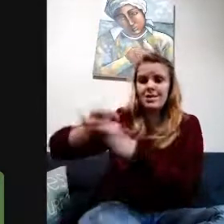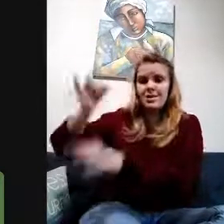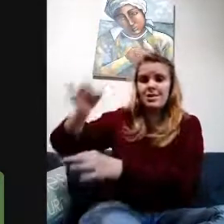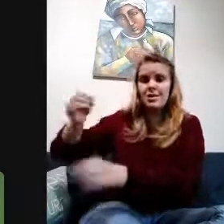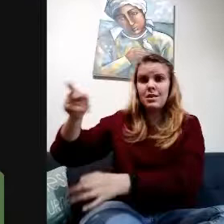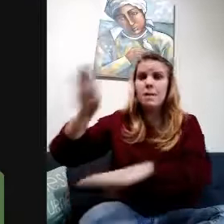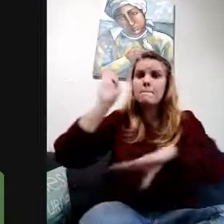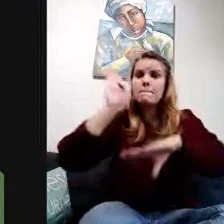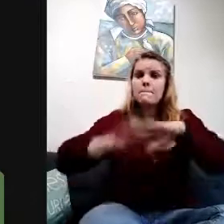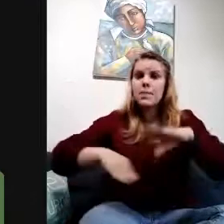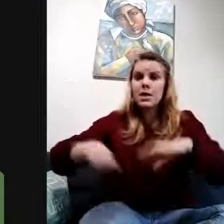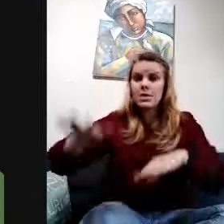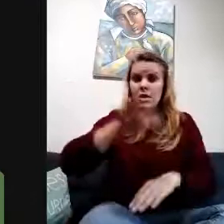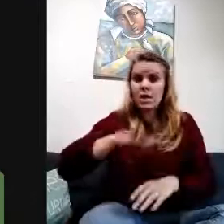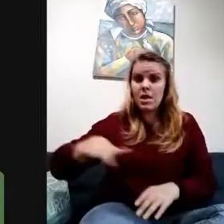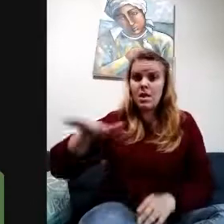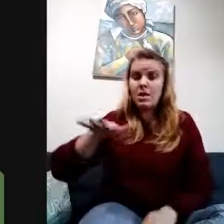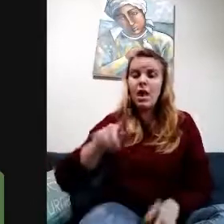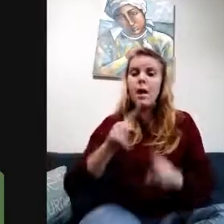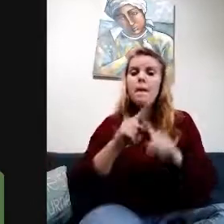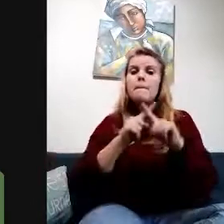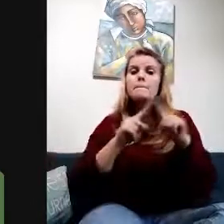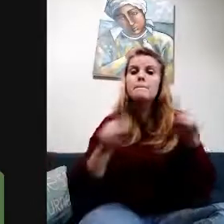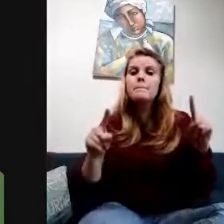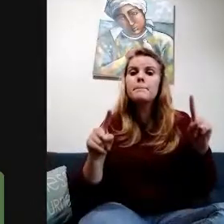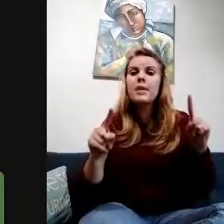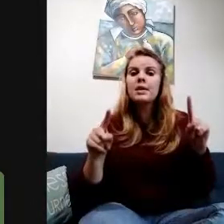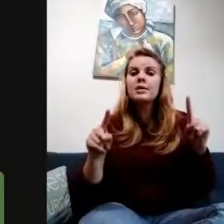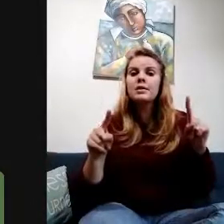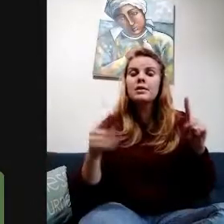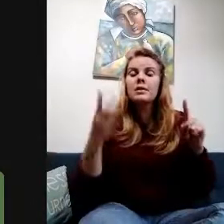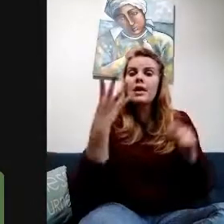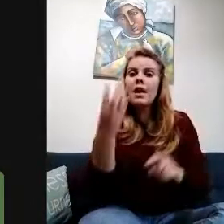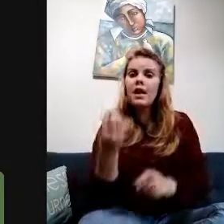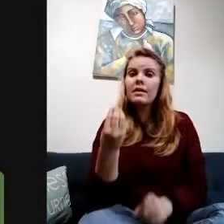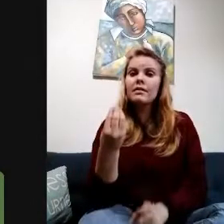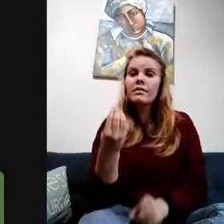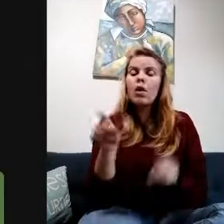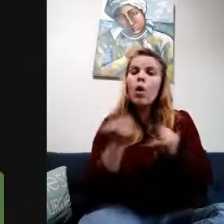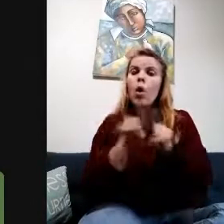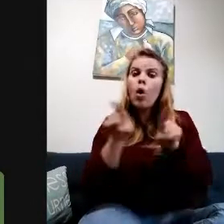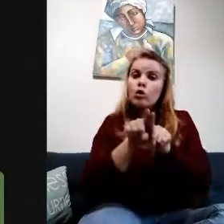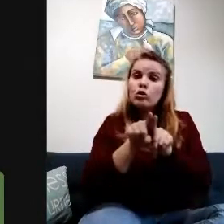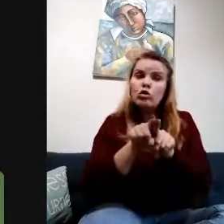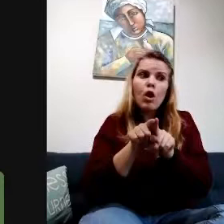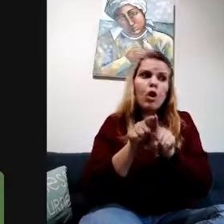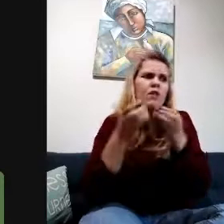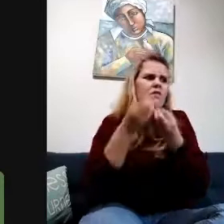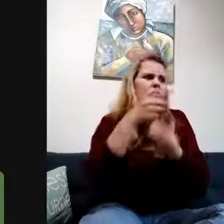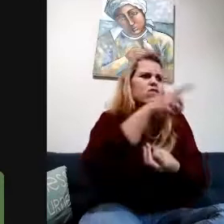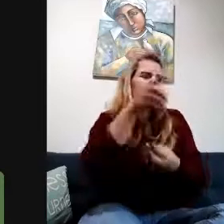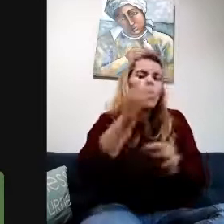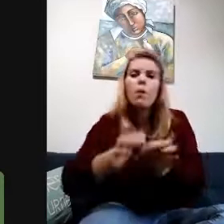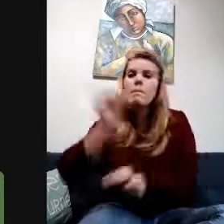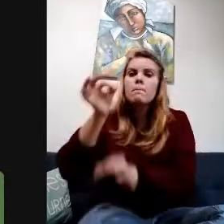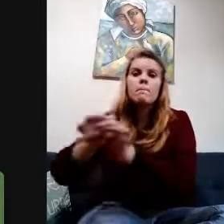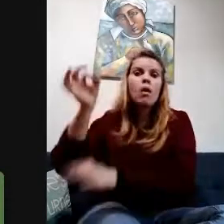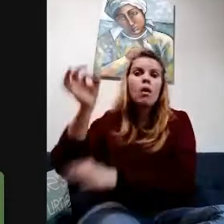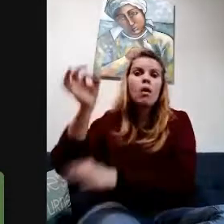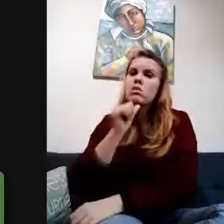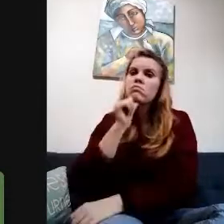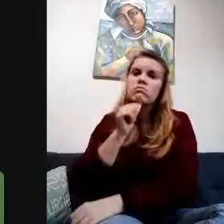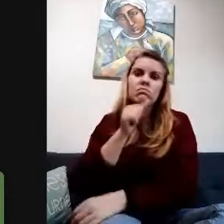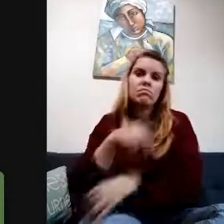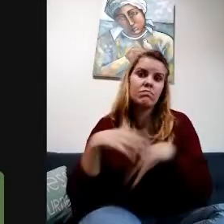penalty areas. But there are a number of them that are not marked. And you will see on the local rules that I've already